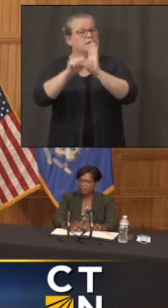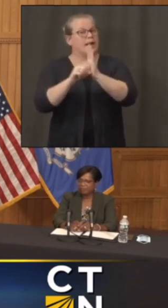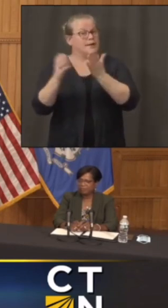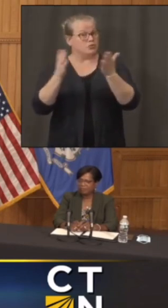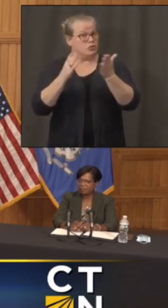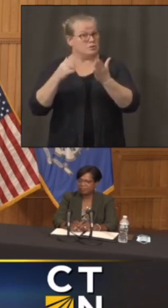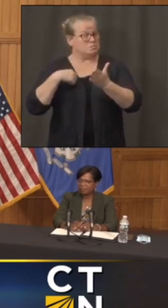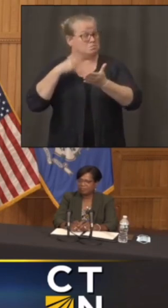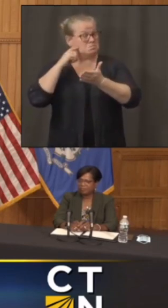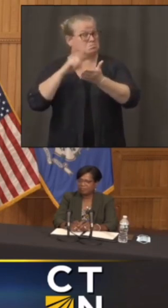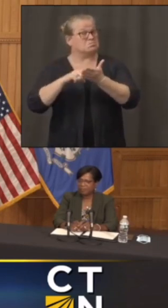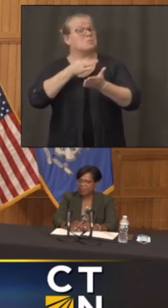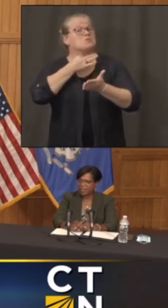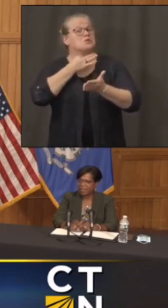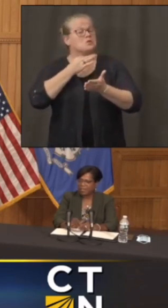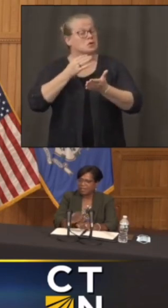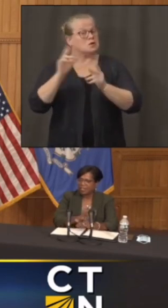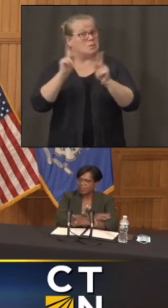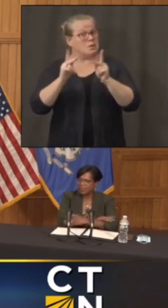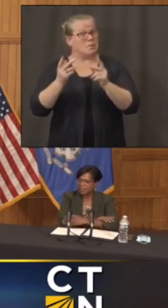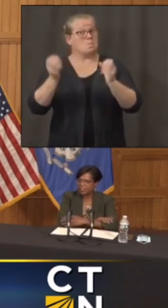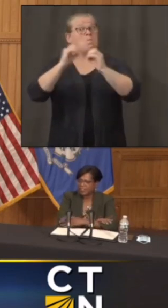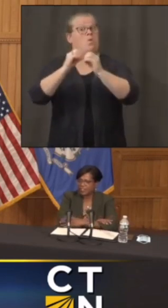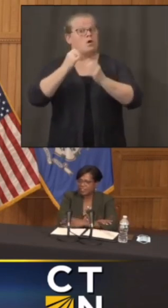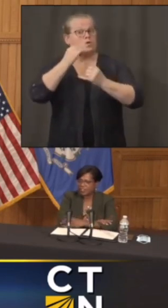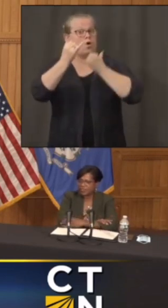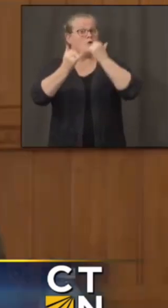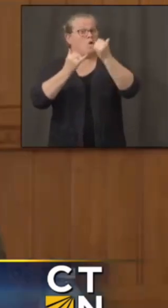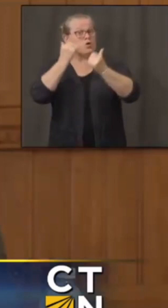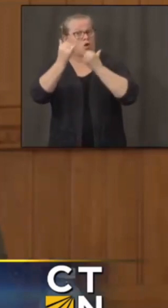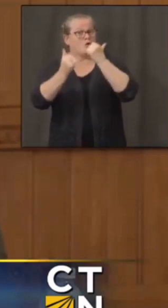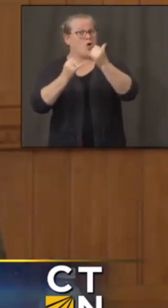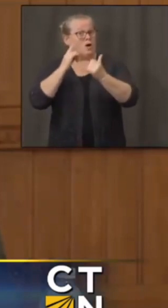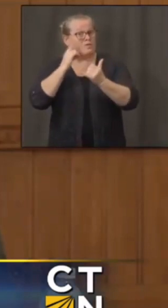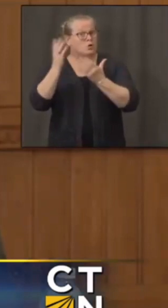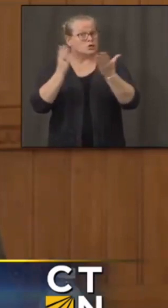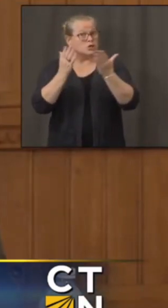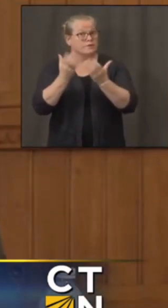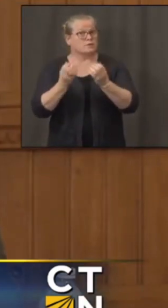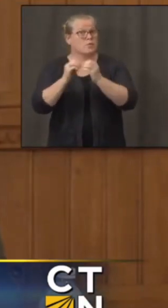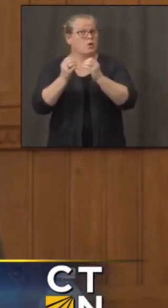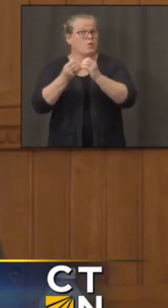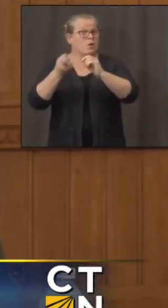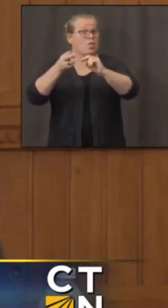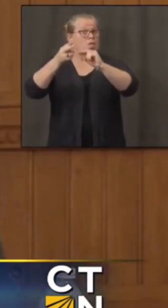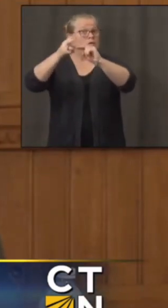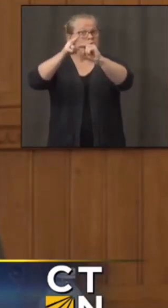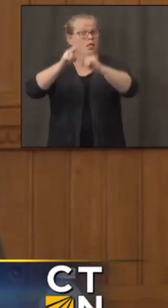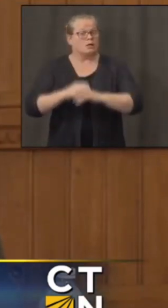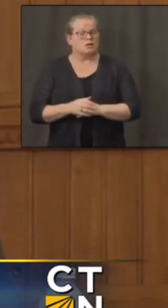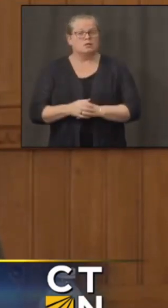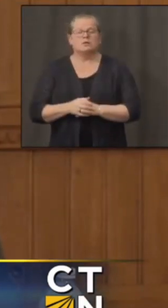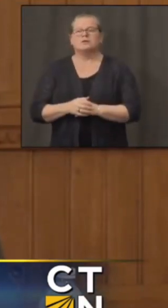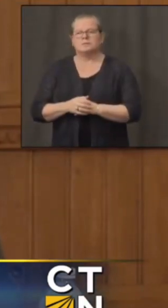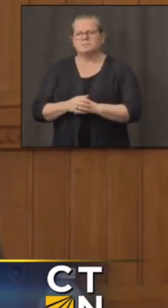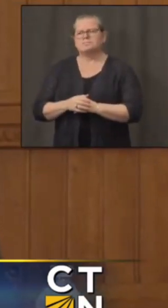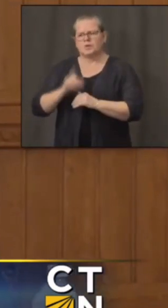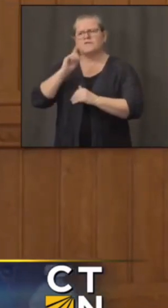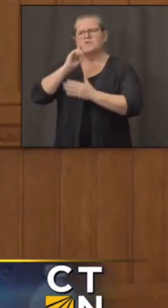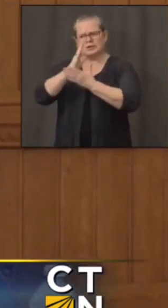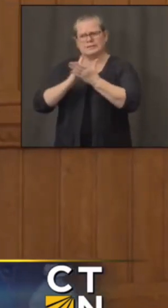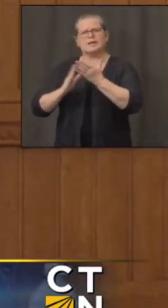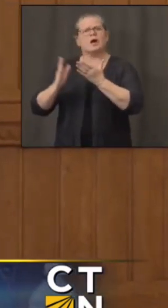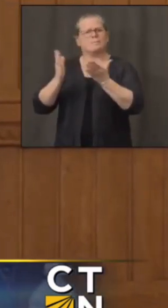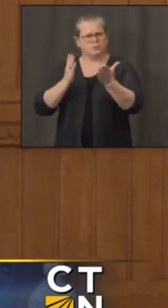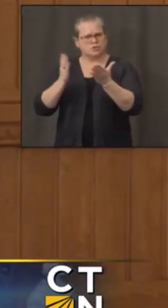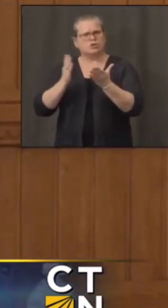calls or requests for service? For certain services, we have seen an increase in calls, and it's